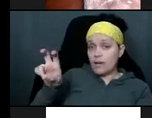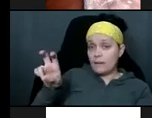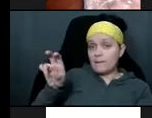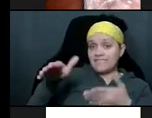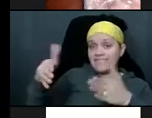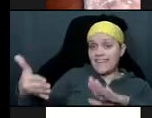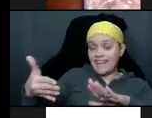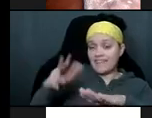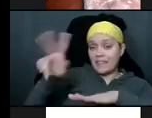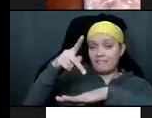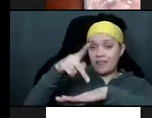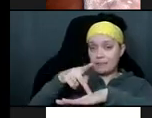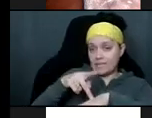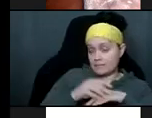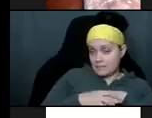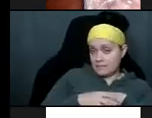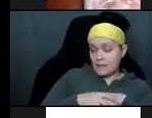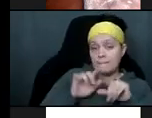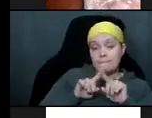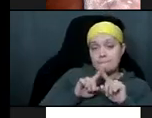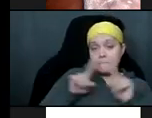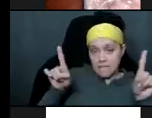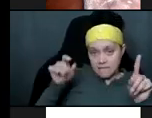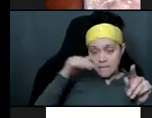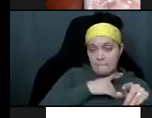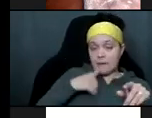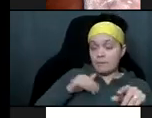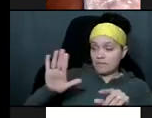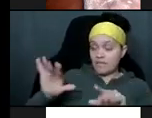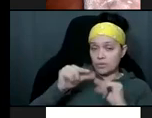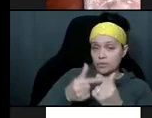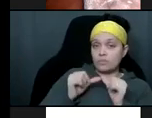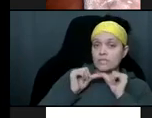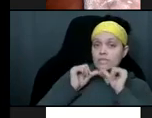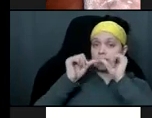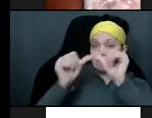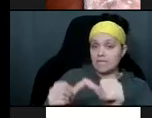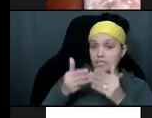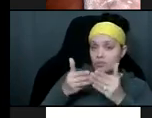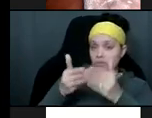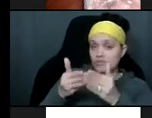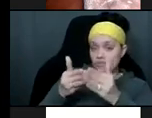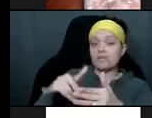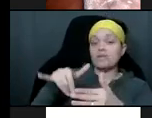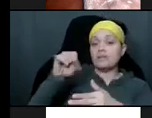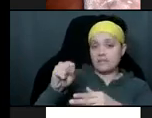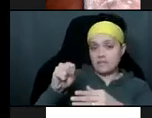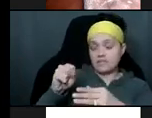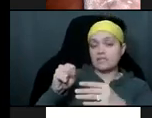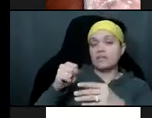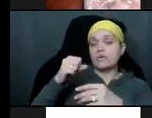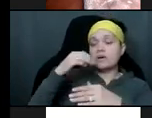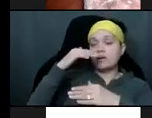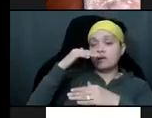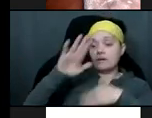in the Philippines. But members of his crew continued the voyage and did, in fact, go all the way around